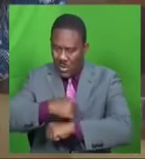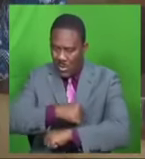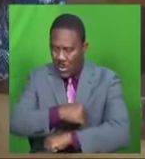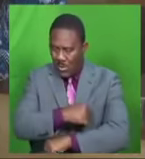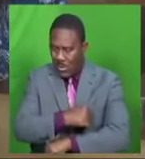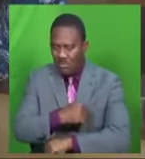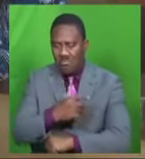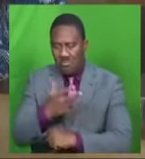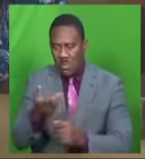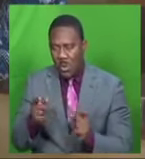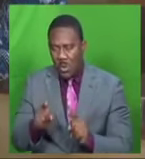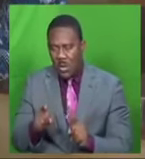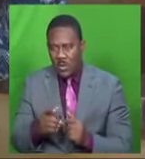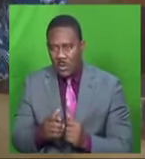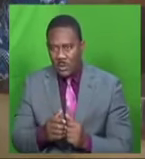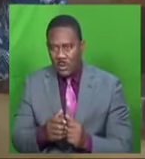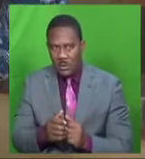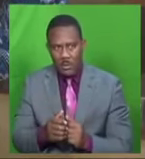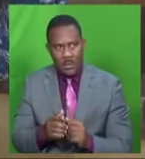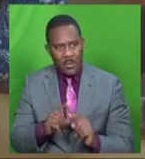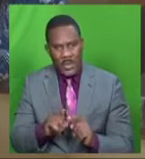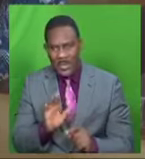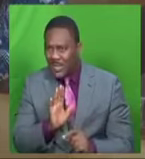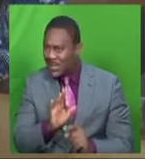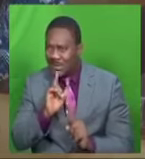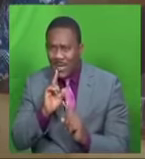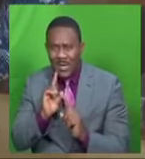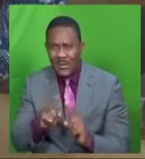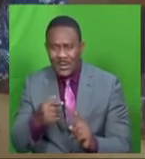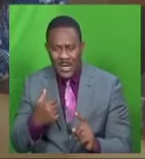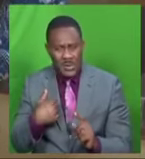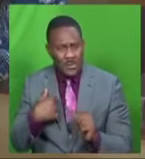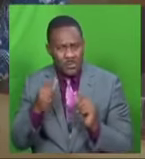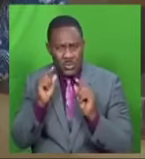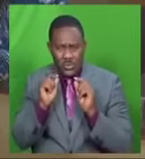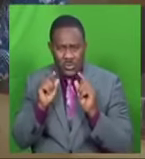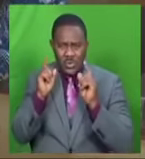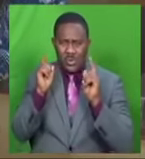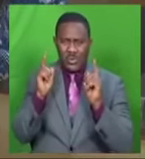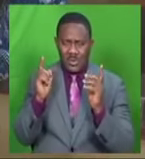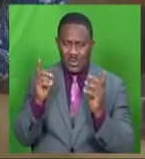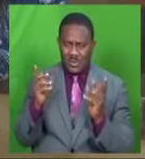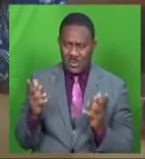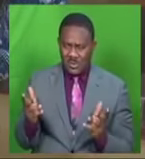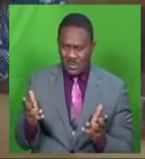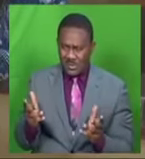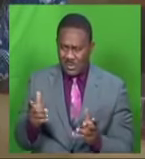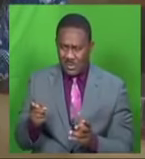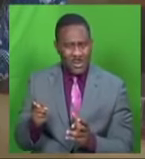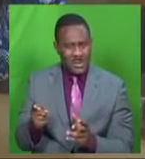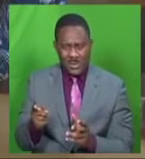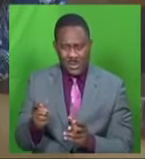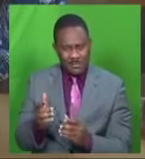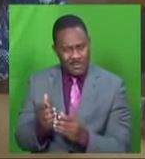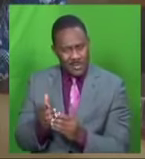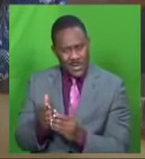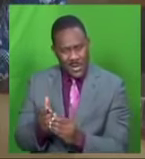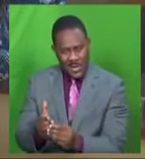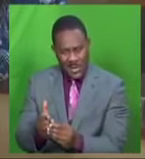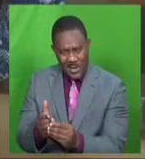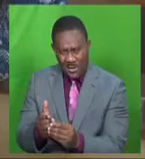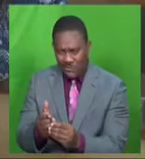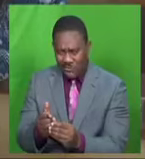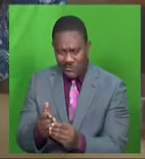came to give. This is what we describe as leadership that is not sensitive to the people that they